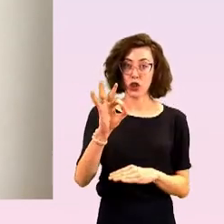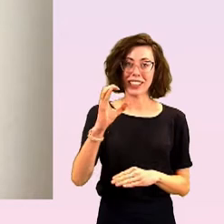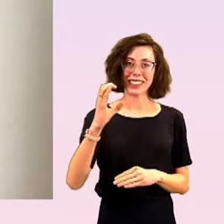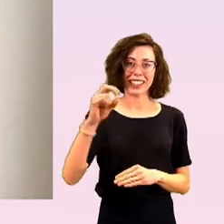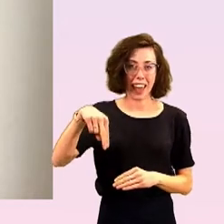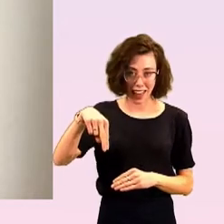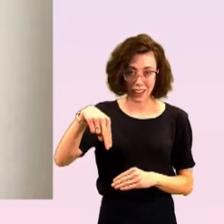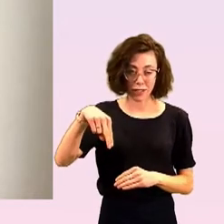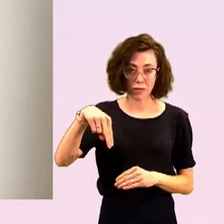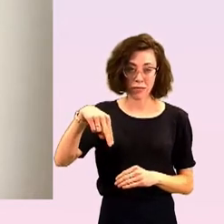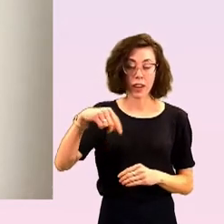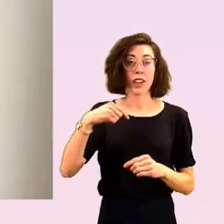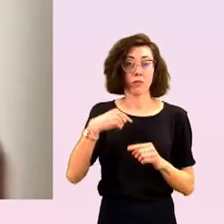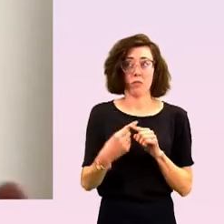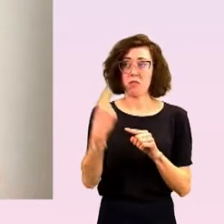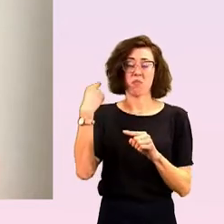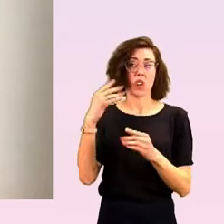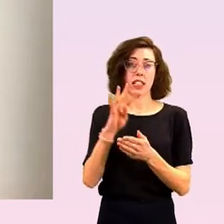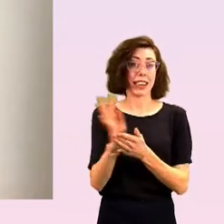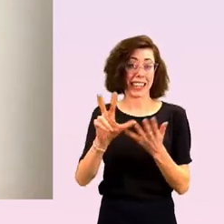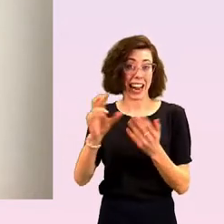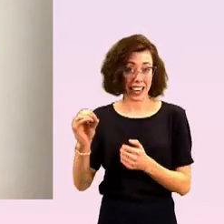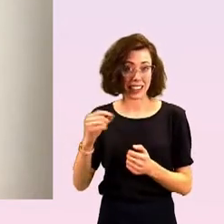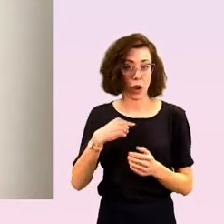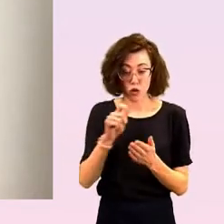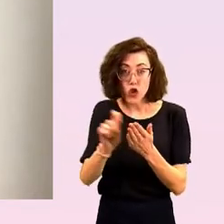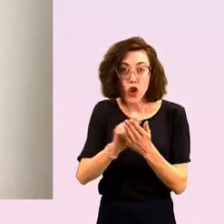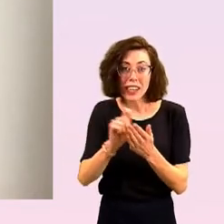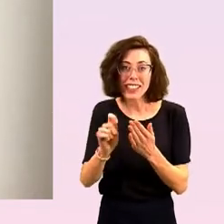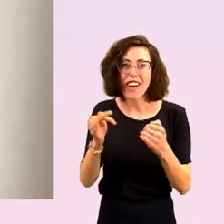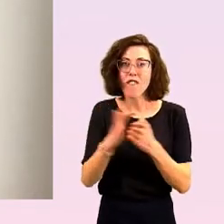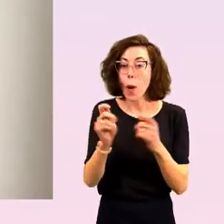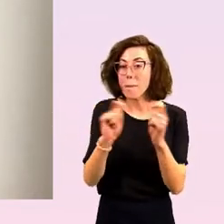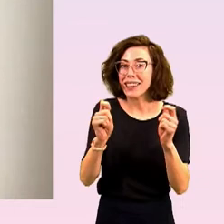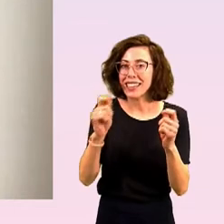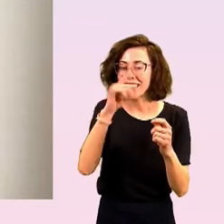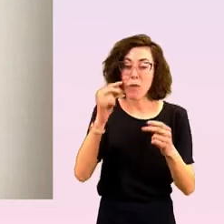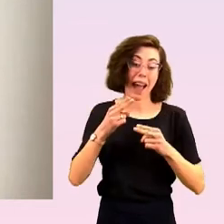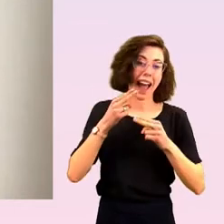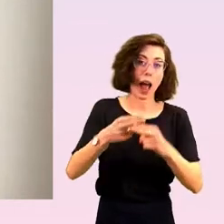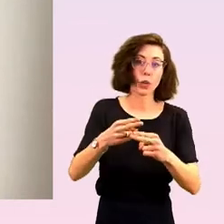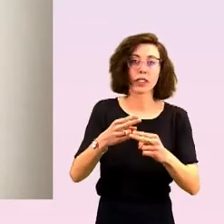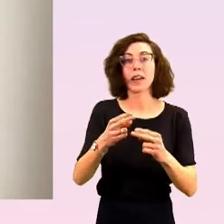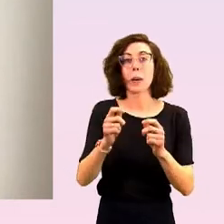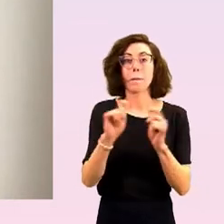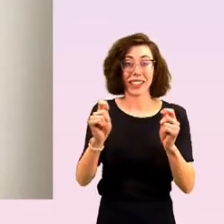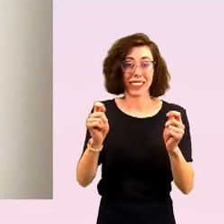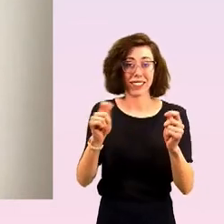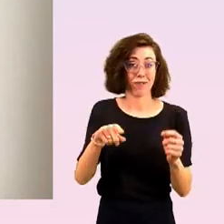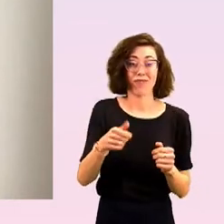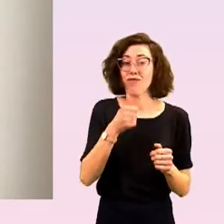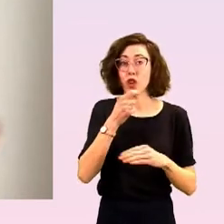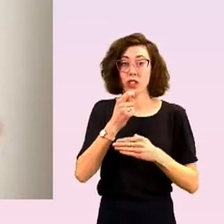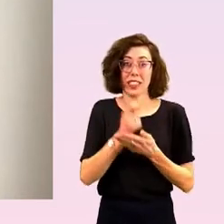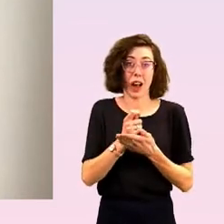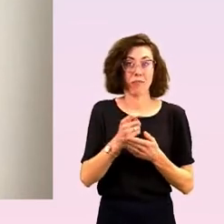journalist in the mid-80s on Out magazine, which was Ireland's first attempt at a commercial lesbian gay magazine,